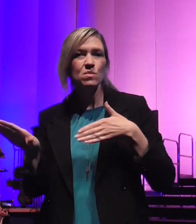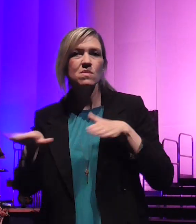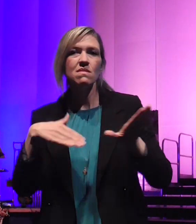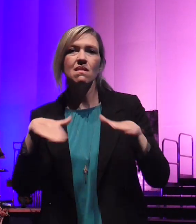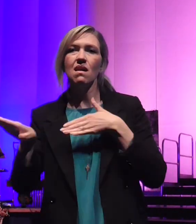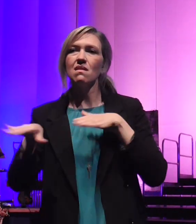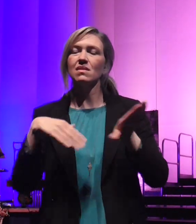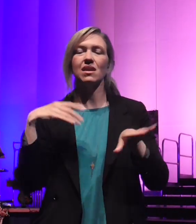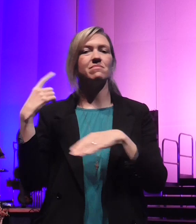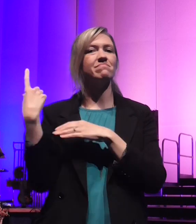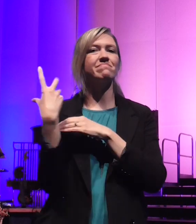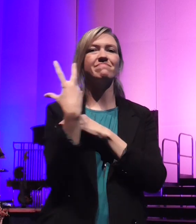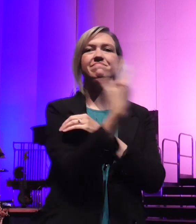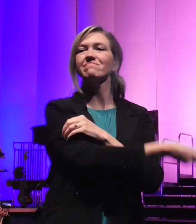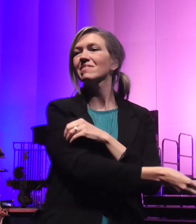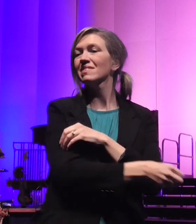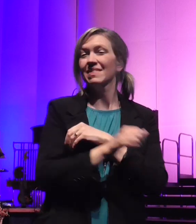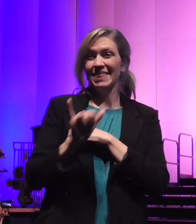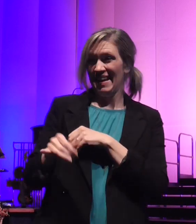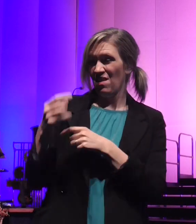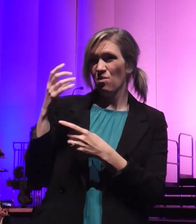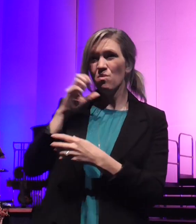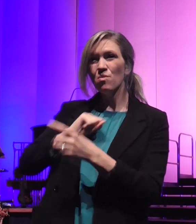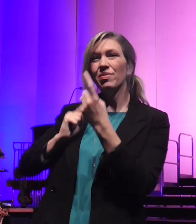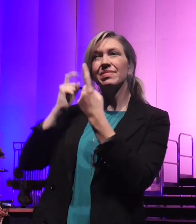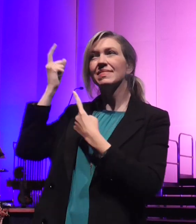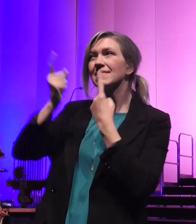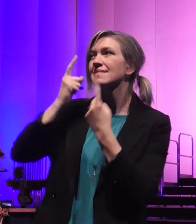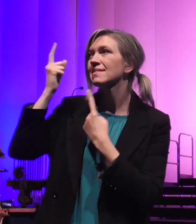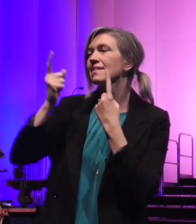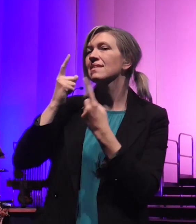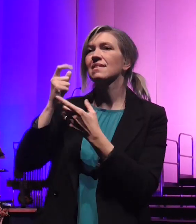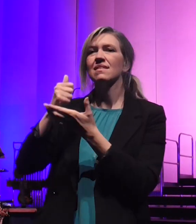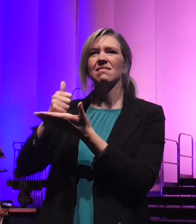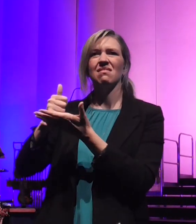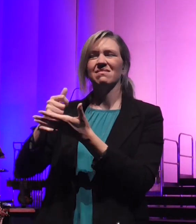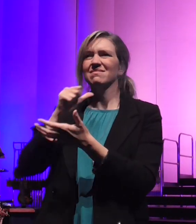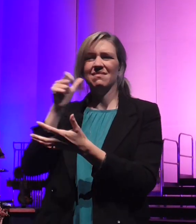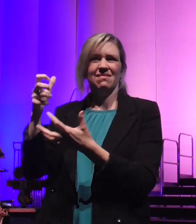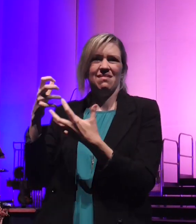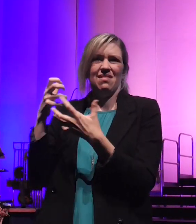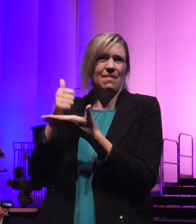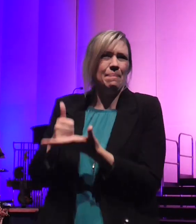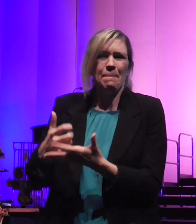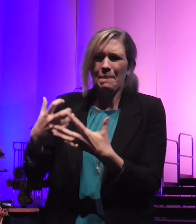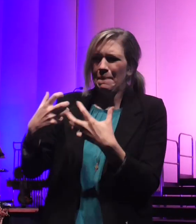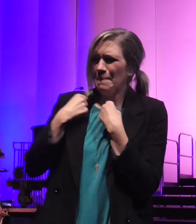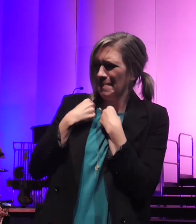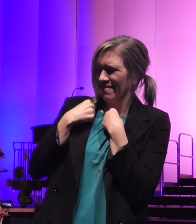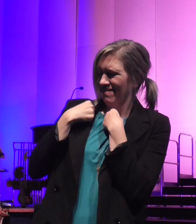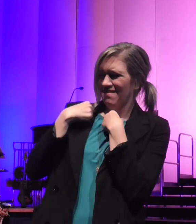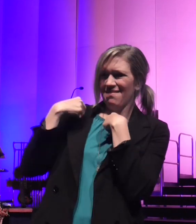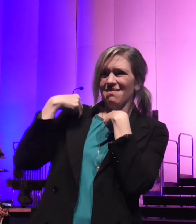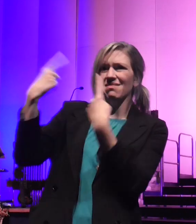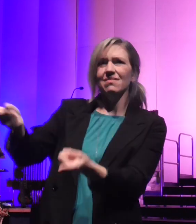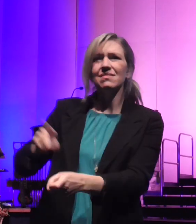I'm walking away from the thinking that held me for so long.